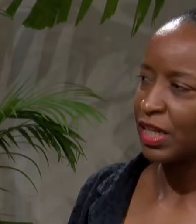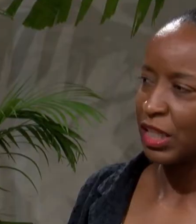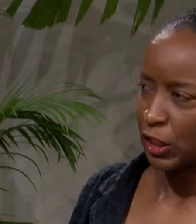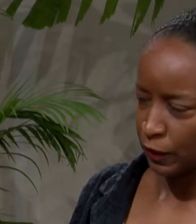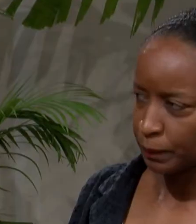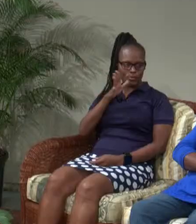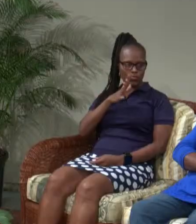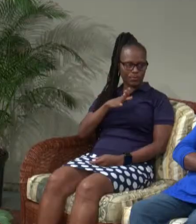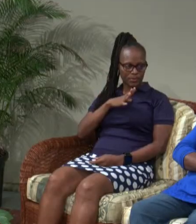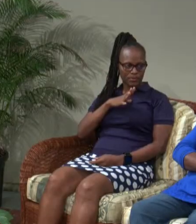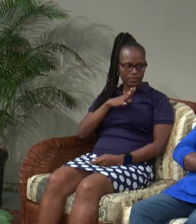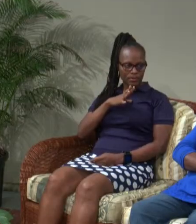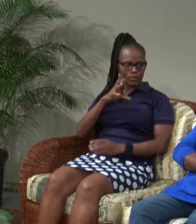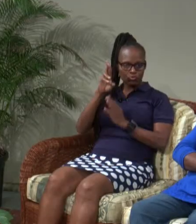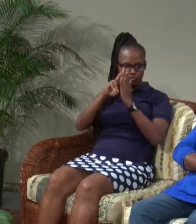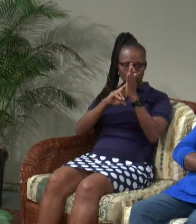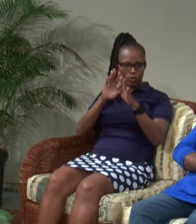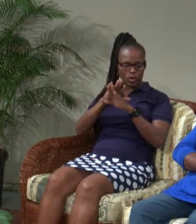One thing that I need